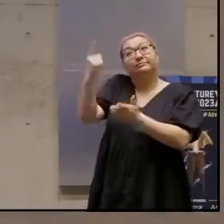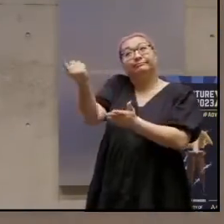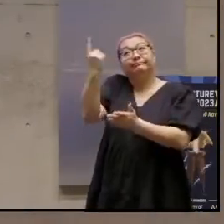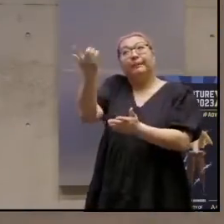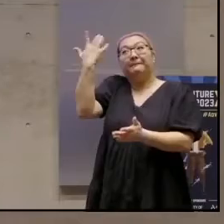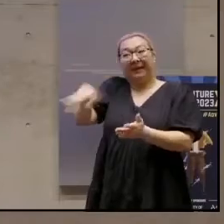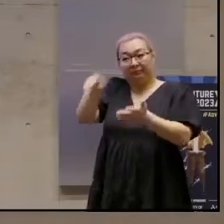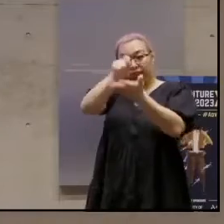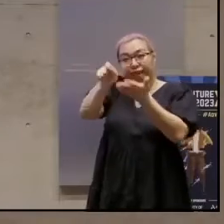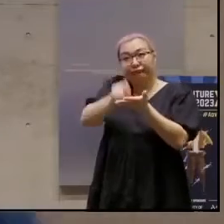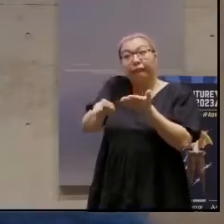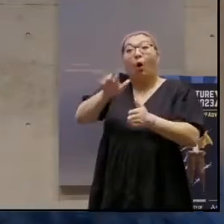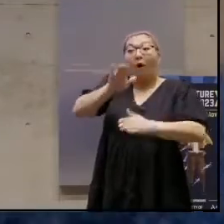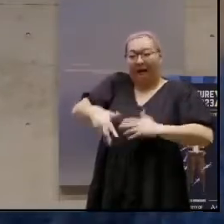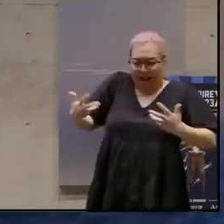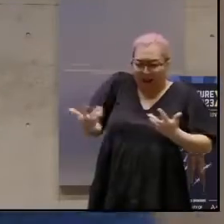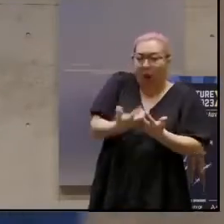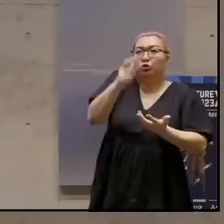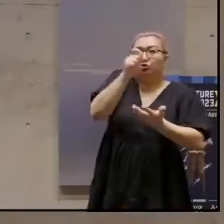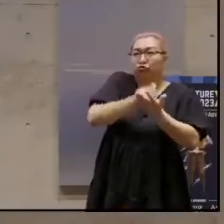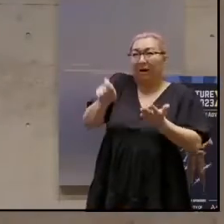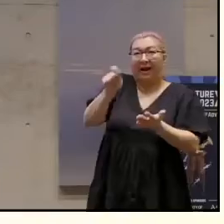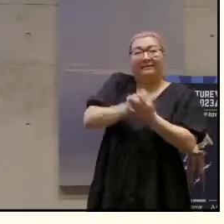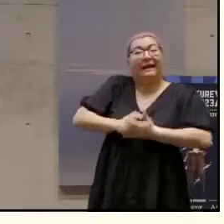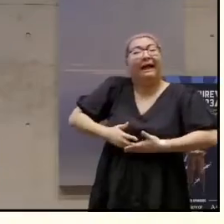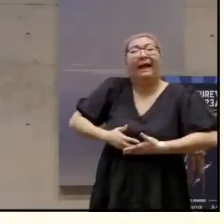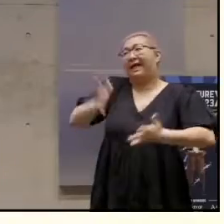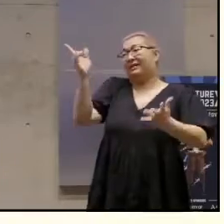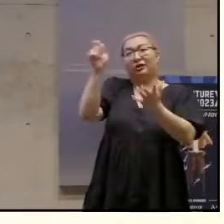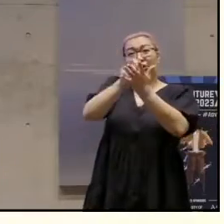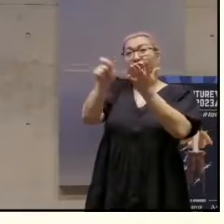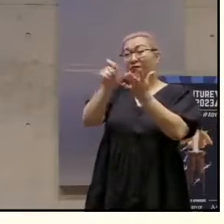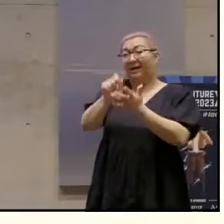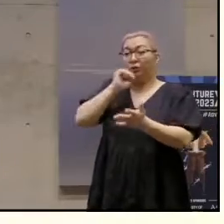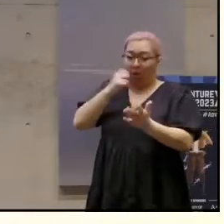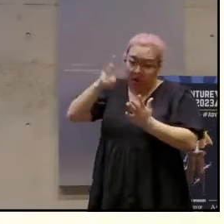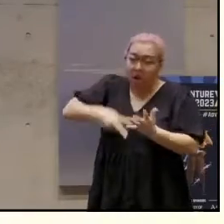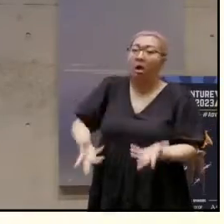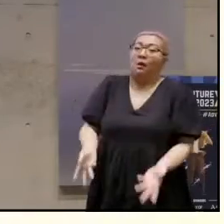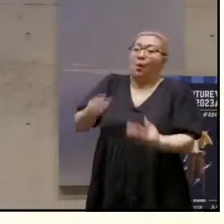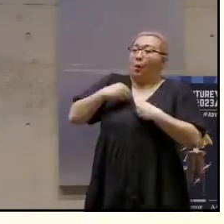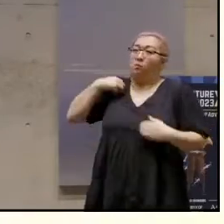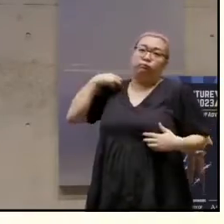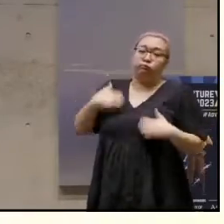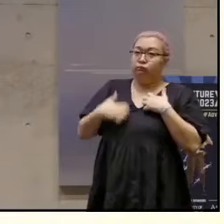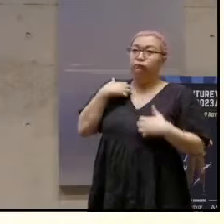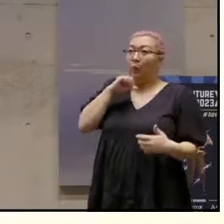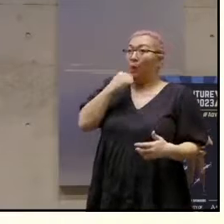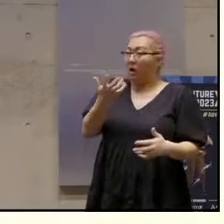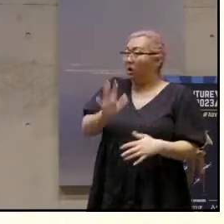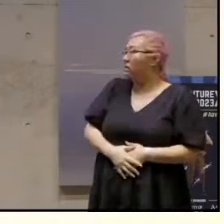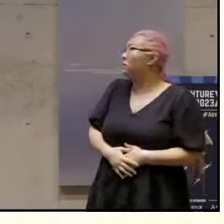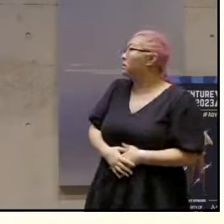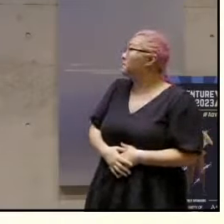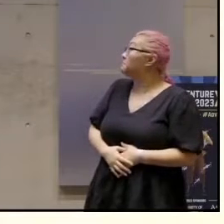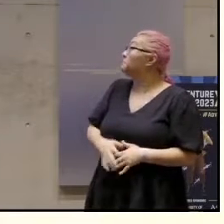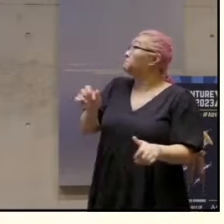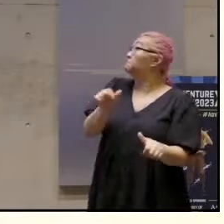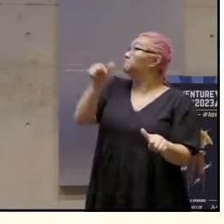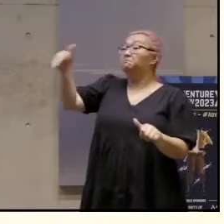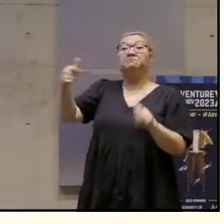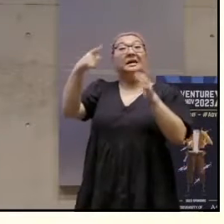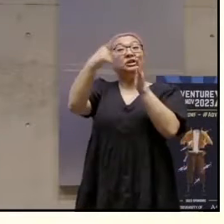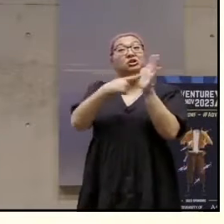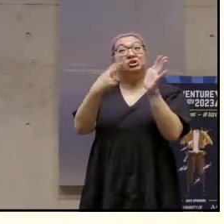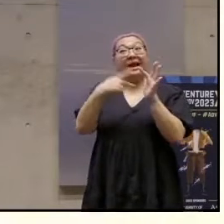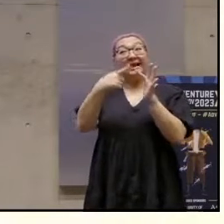written will make you happy, I promise. Send me checks. All right, so Jane Allison. Speaking of